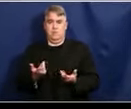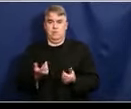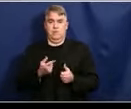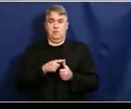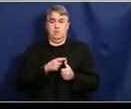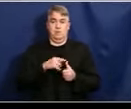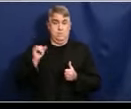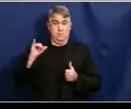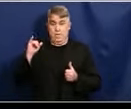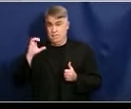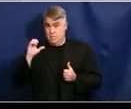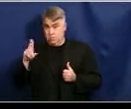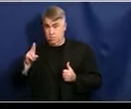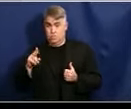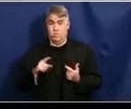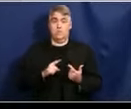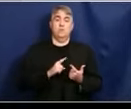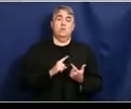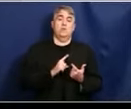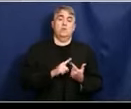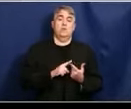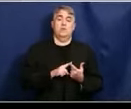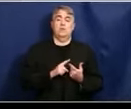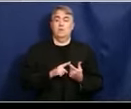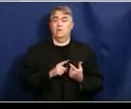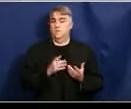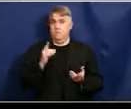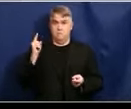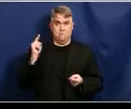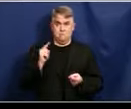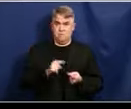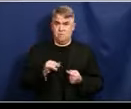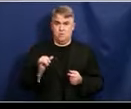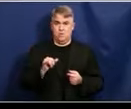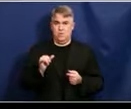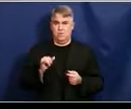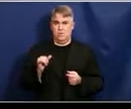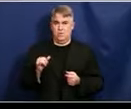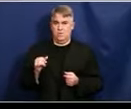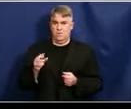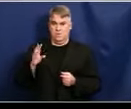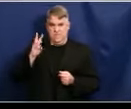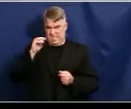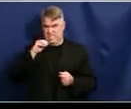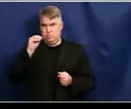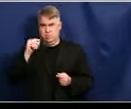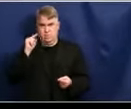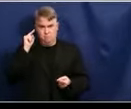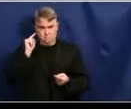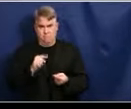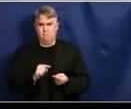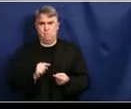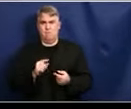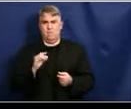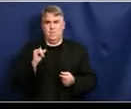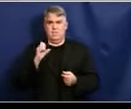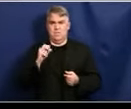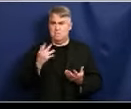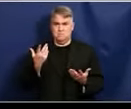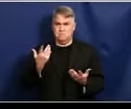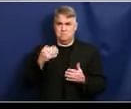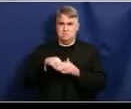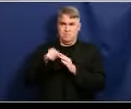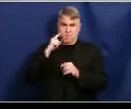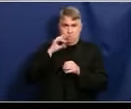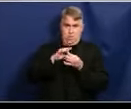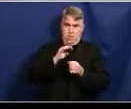ICU admissions. We've had a decline of about 60% in the past 30 days. When we look at deaths,